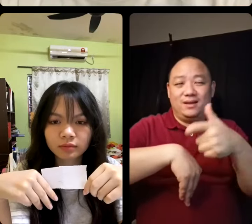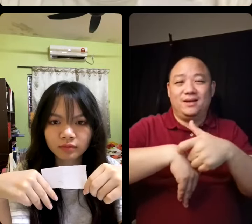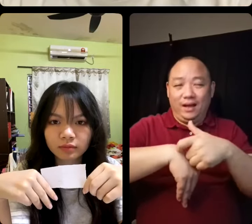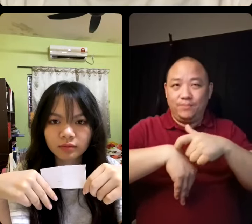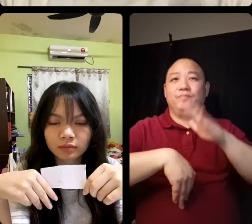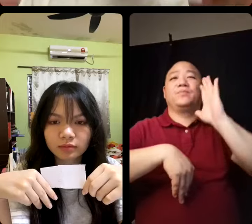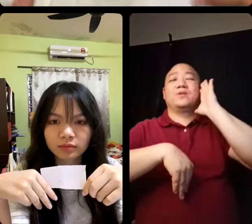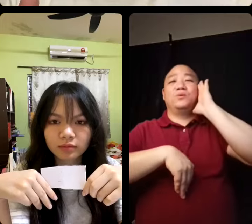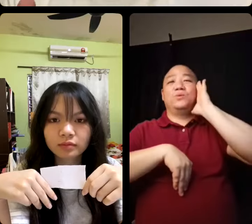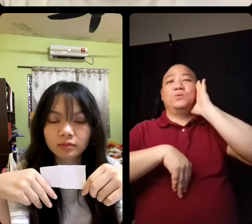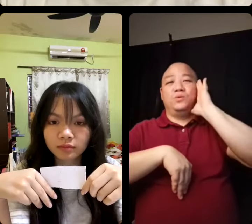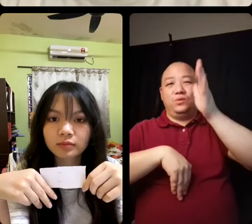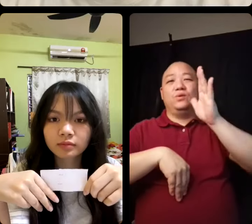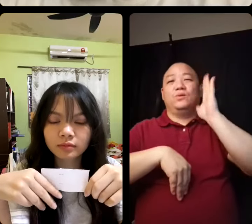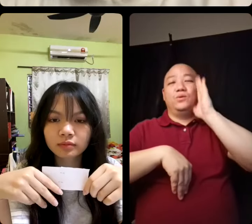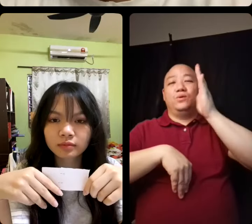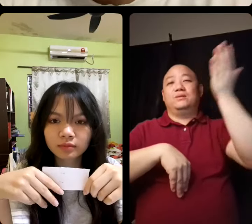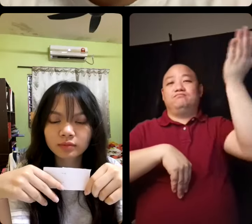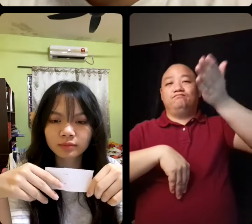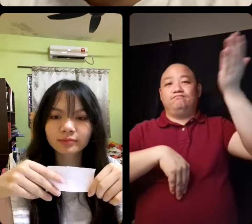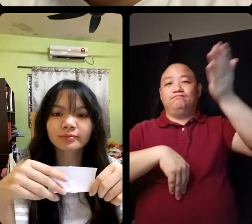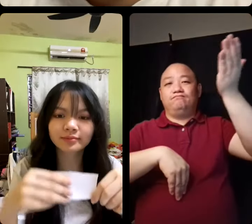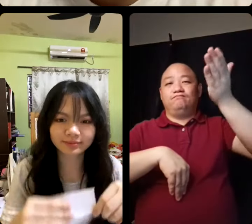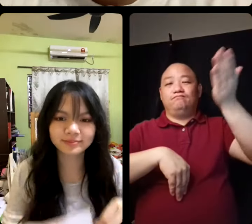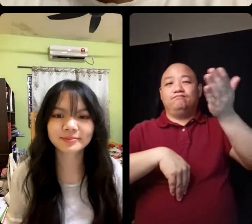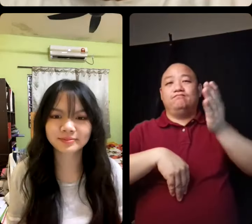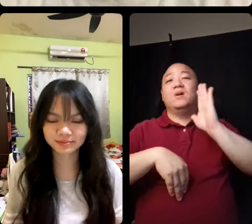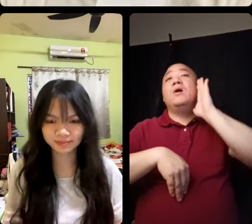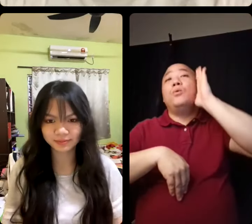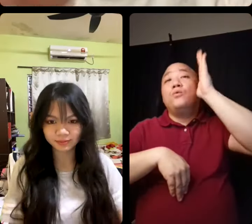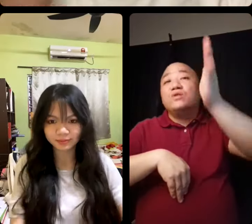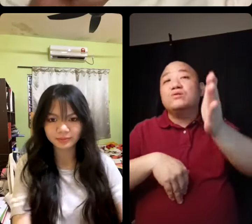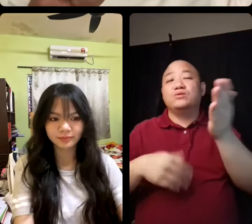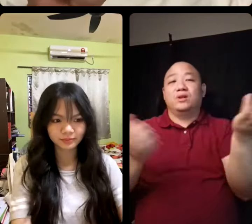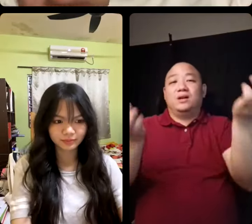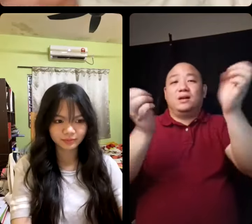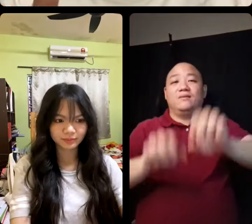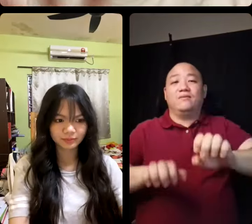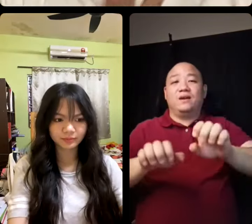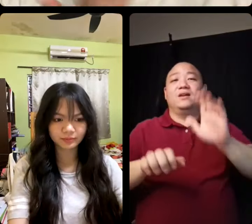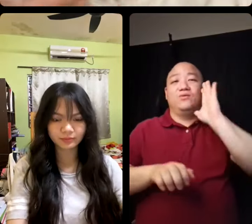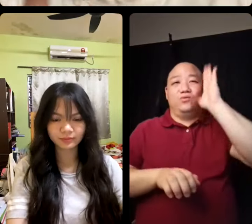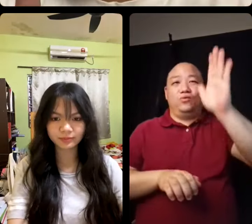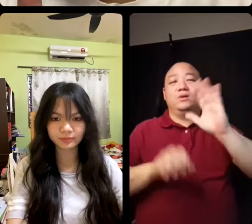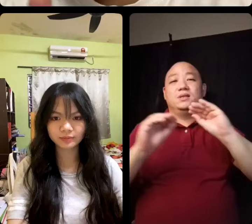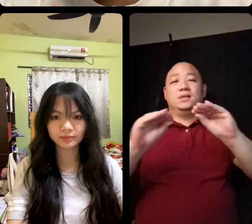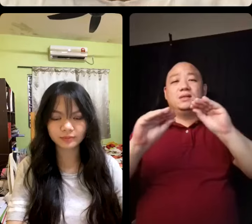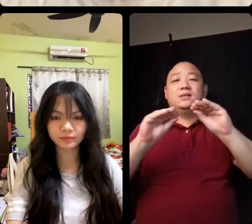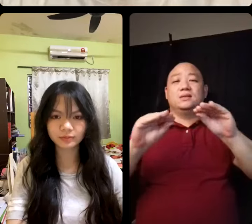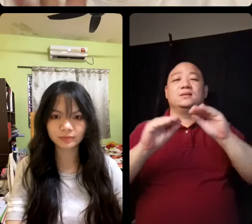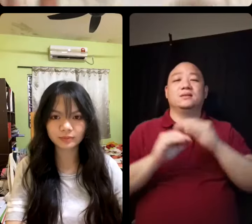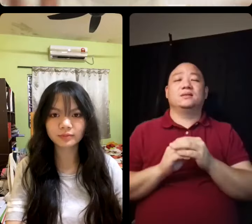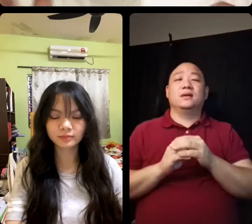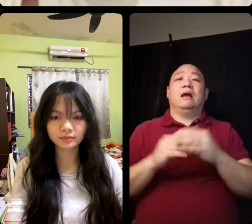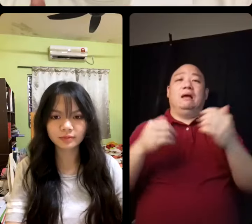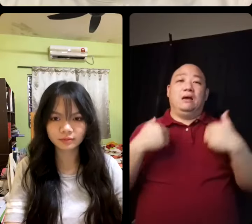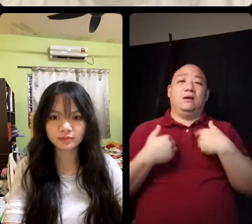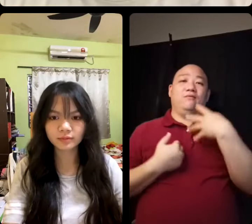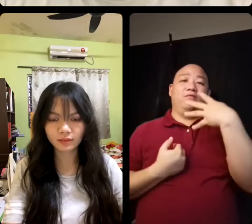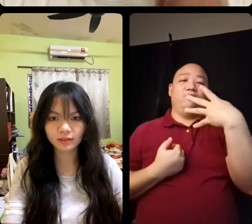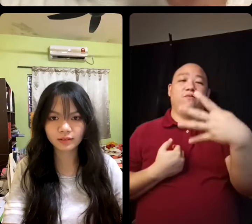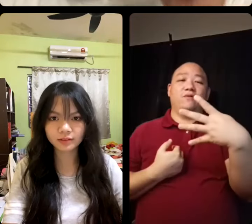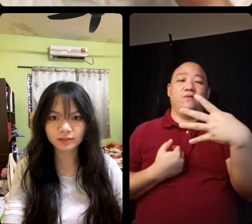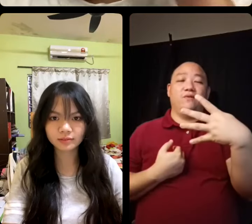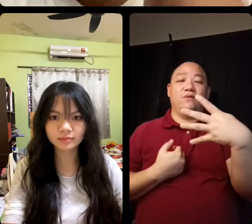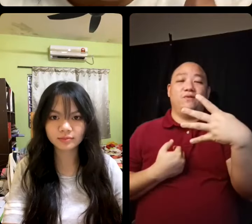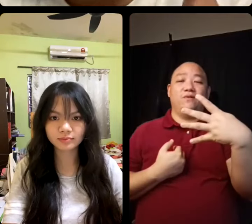topic as well. So basically, in our this self-management 2 series, we are going to have 4 series in these 2 weeks. And in every week, we are